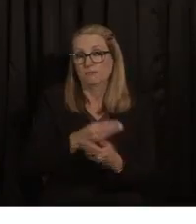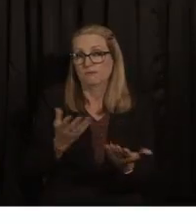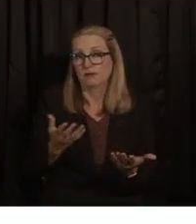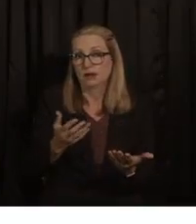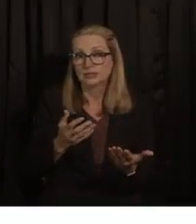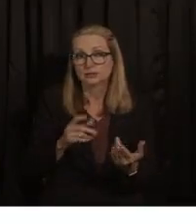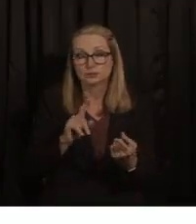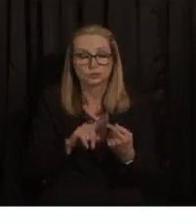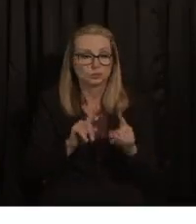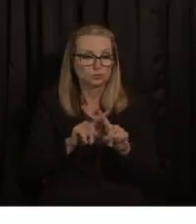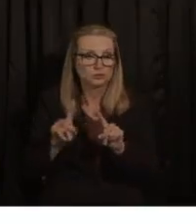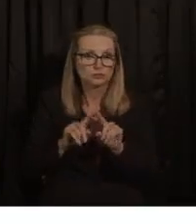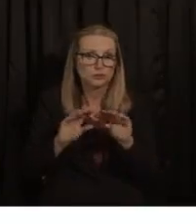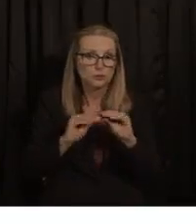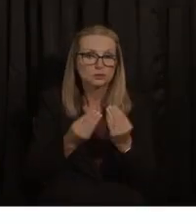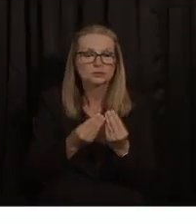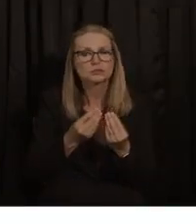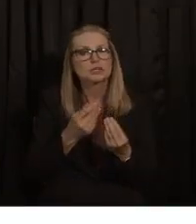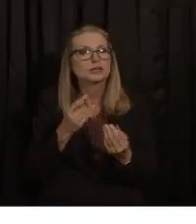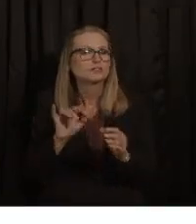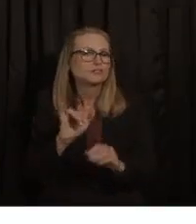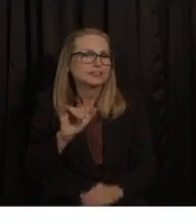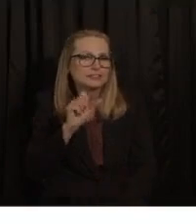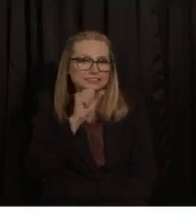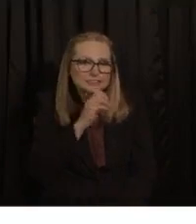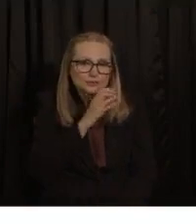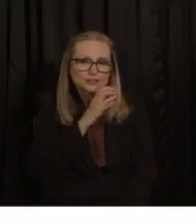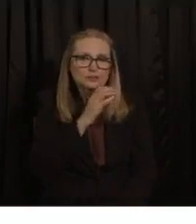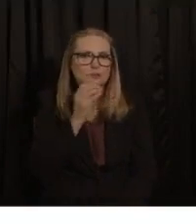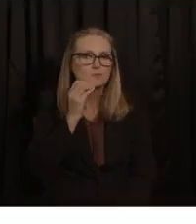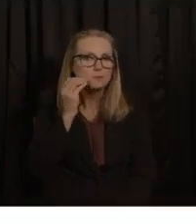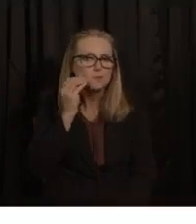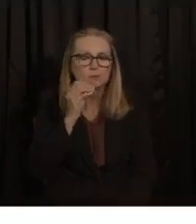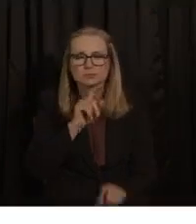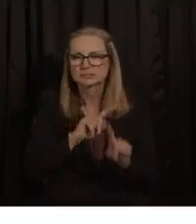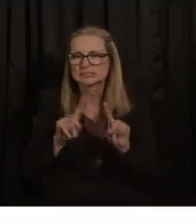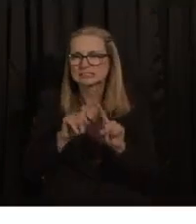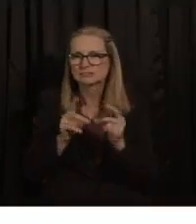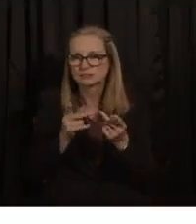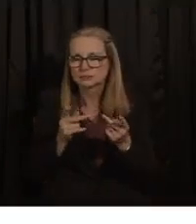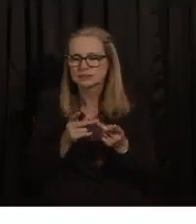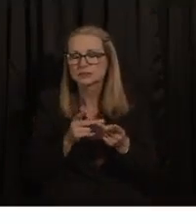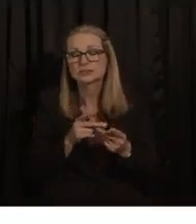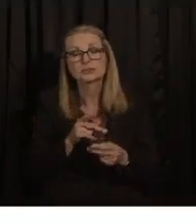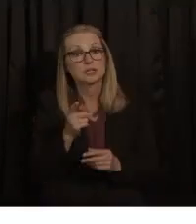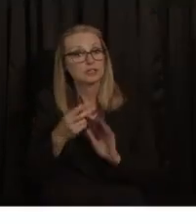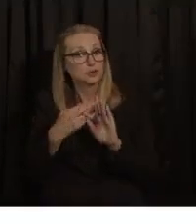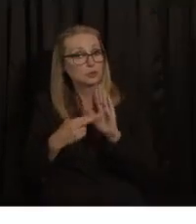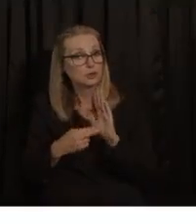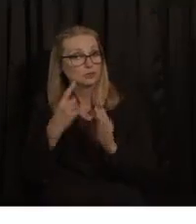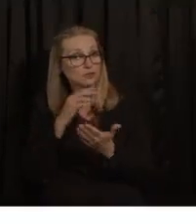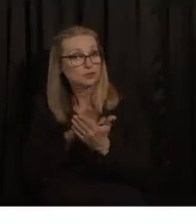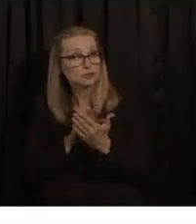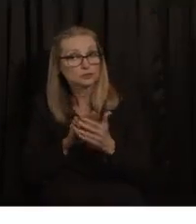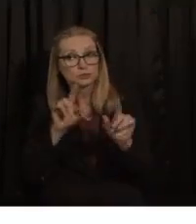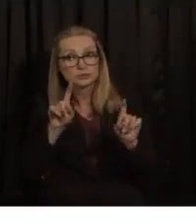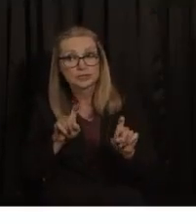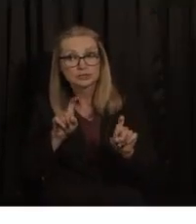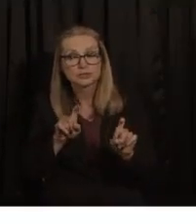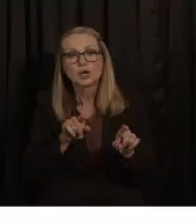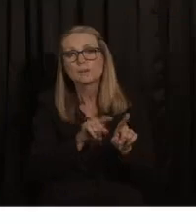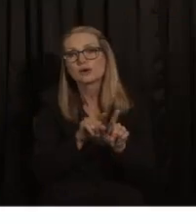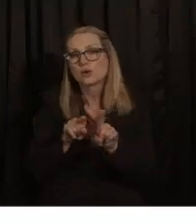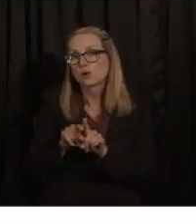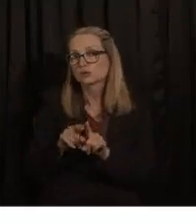to organizations such as our long-term care facilities, as well as sign up for the school testing or follow links to get the rapid at-home test